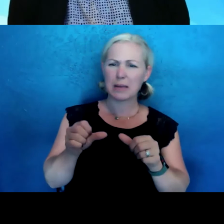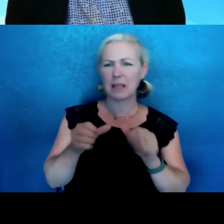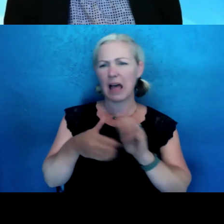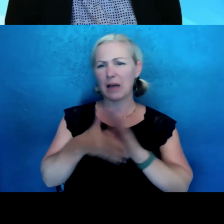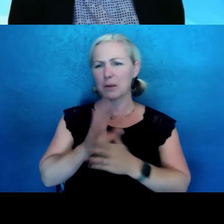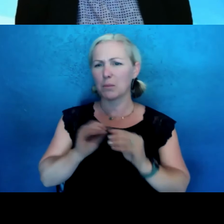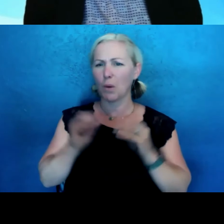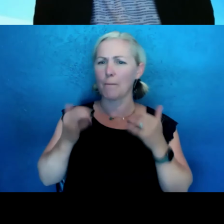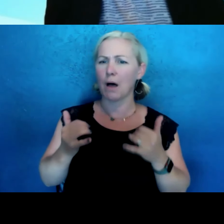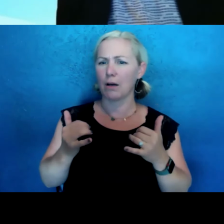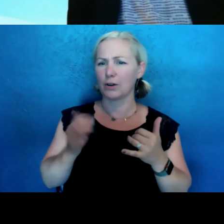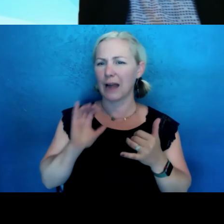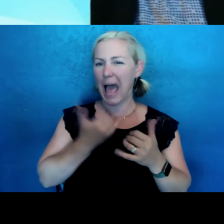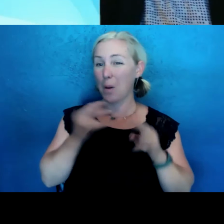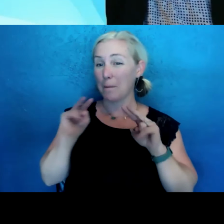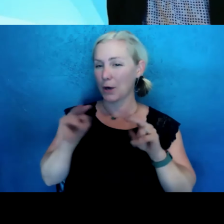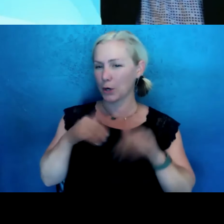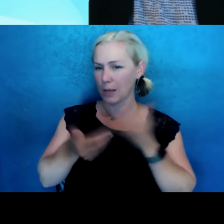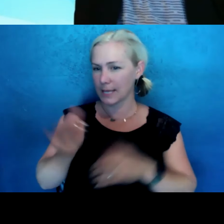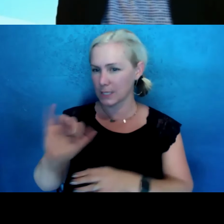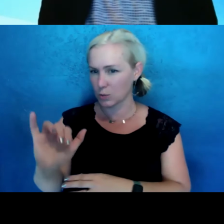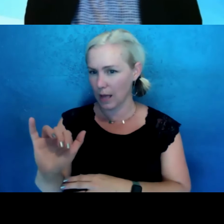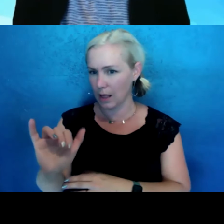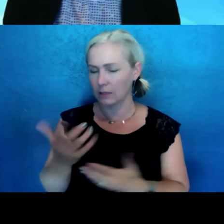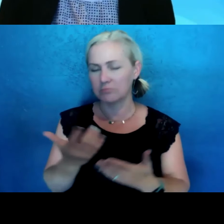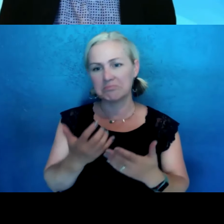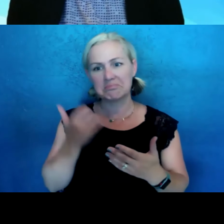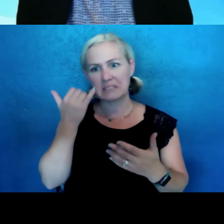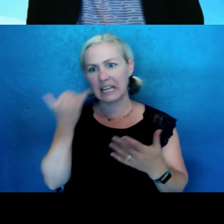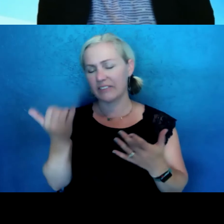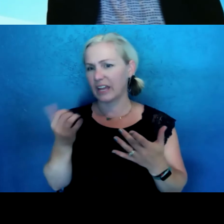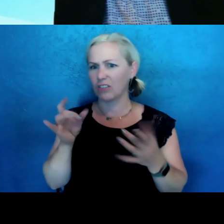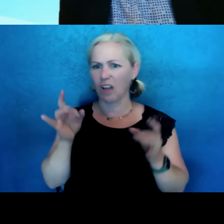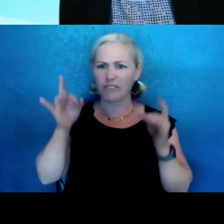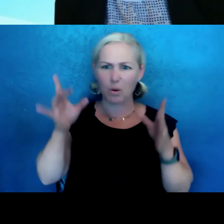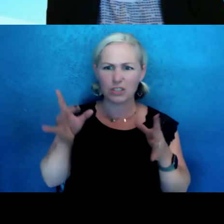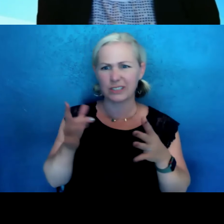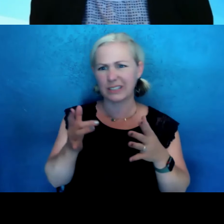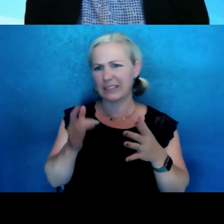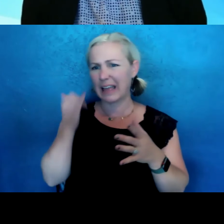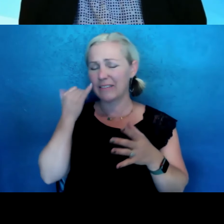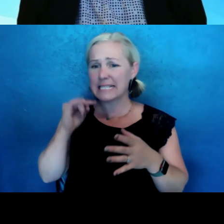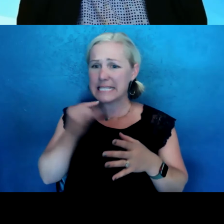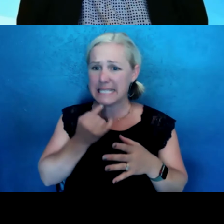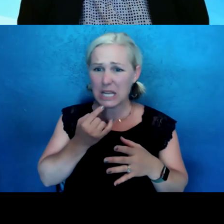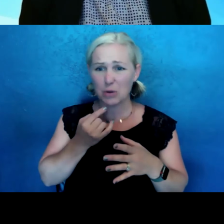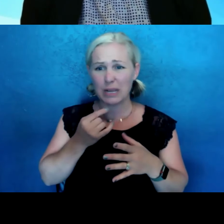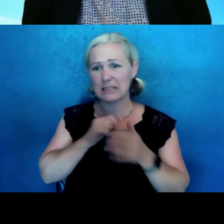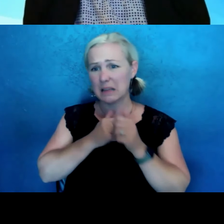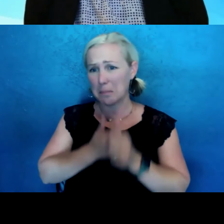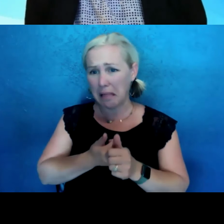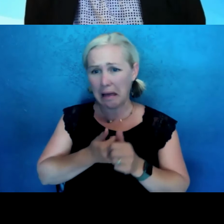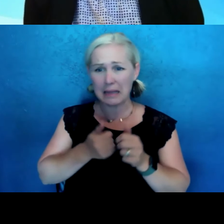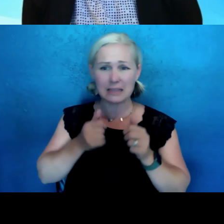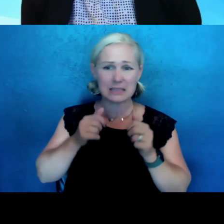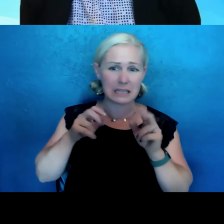monitoring process as well, so that in those unfortunate and uncommon cases where there is a serious issue, a compliance issue, an ethical issue,